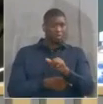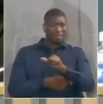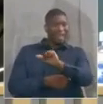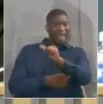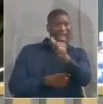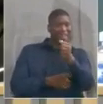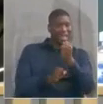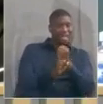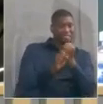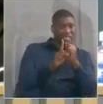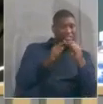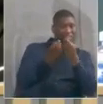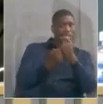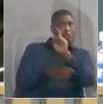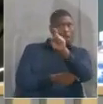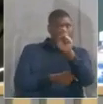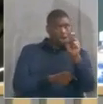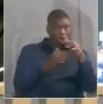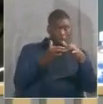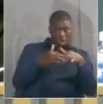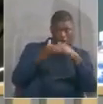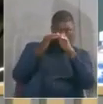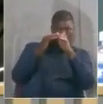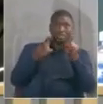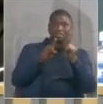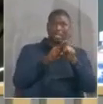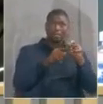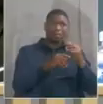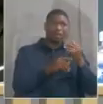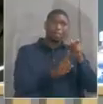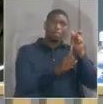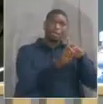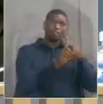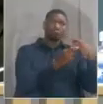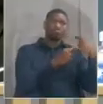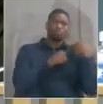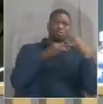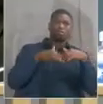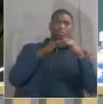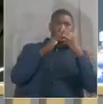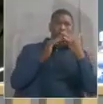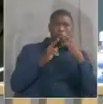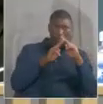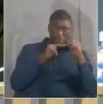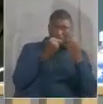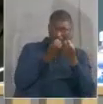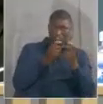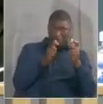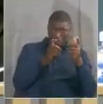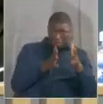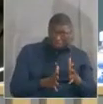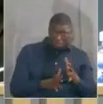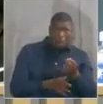aware of? Are they usually established by a national commissioner and not, say, by ministers?